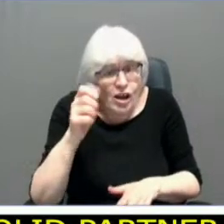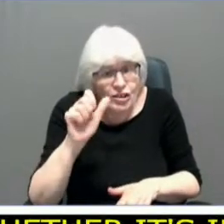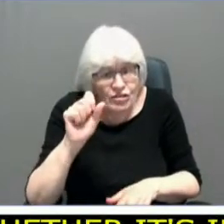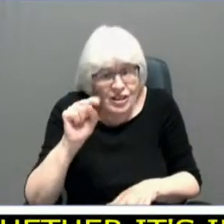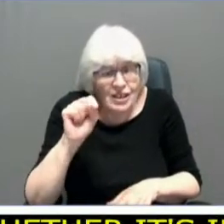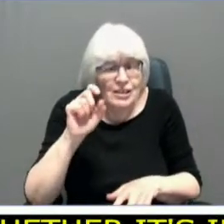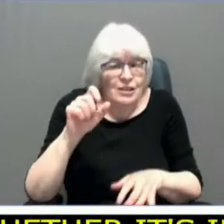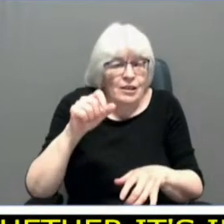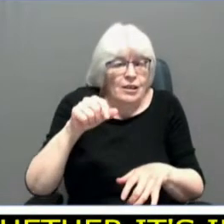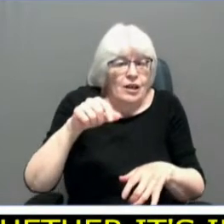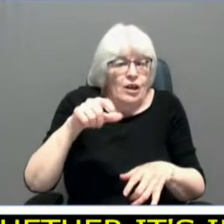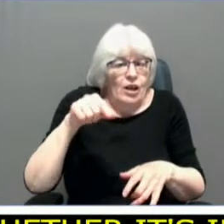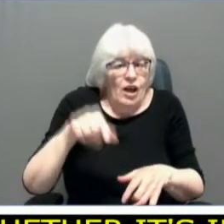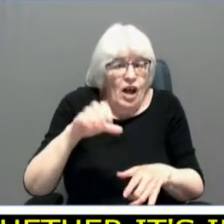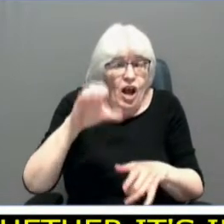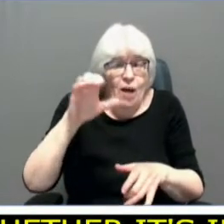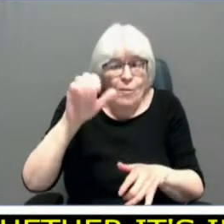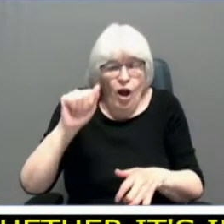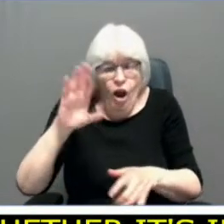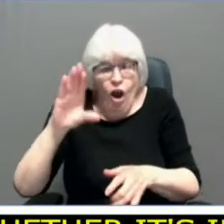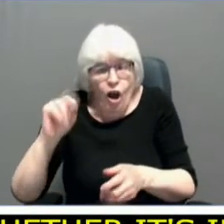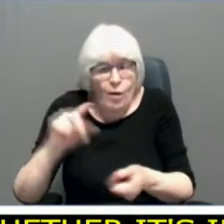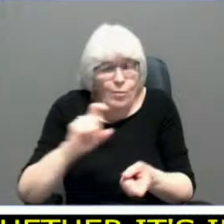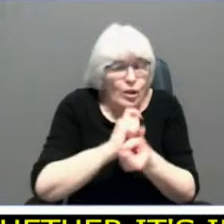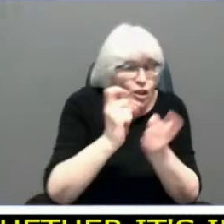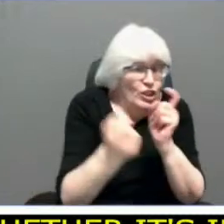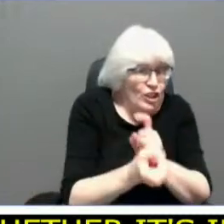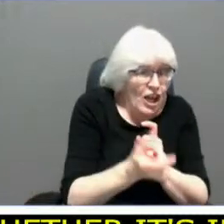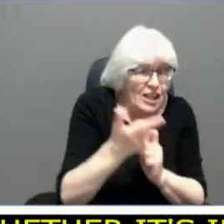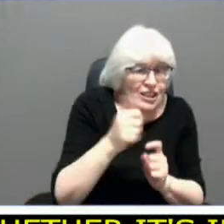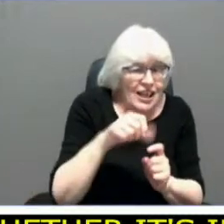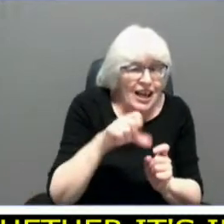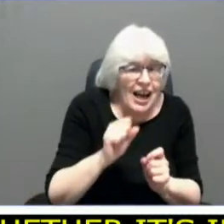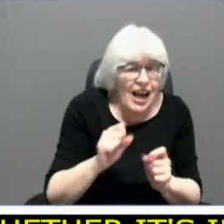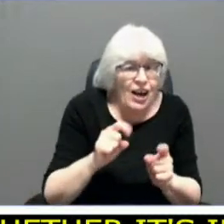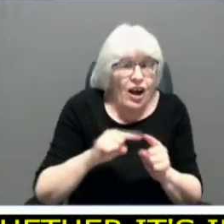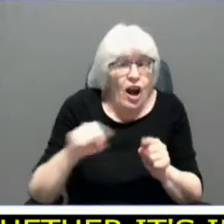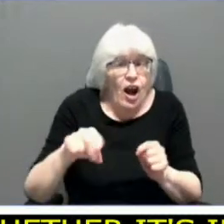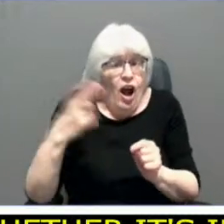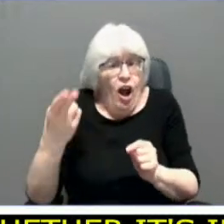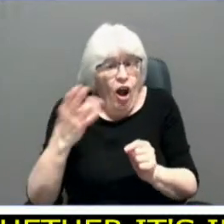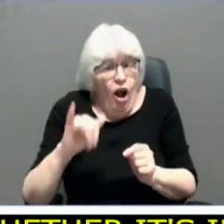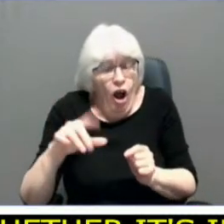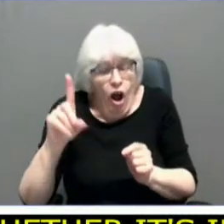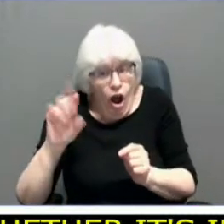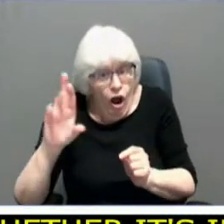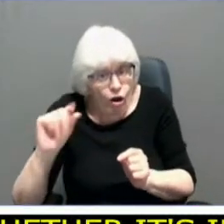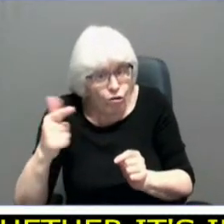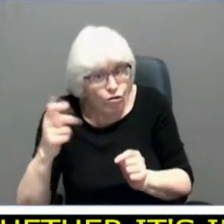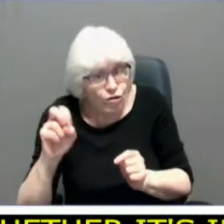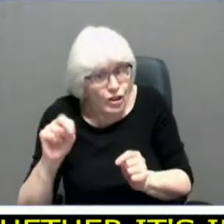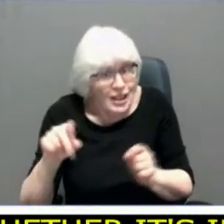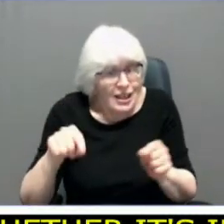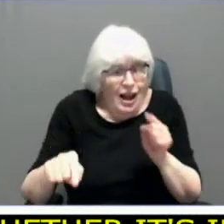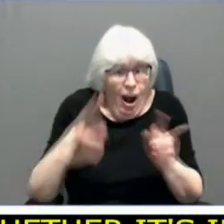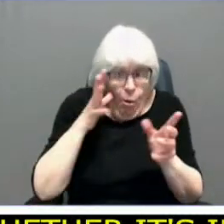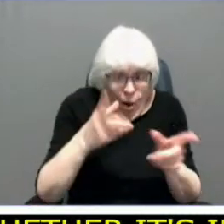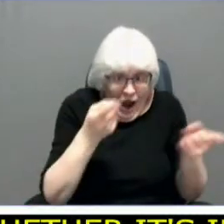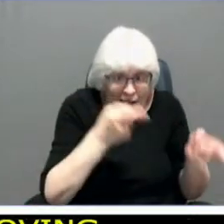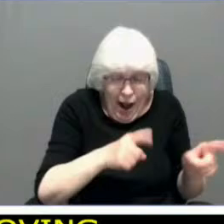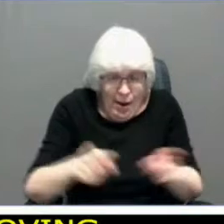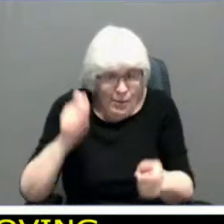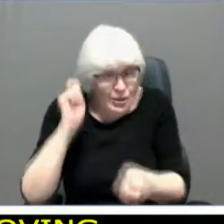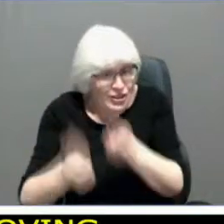to potentially hydrogen-based. That's not going to happen overnight. We need to set the ecosystem, the policy, the certainty within the policy of